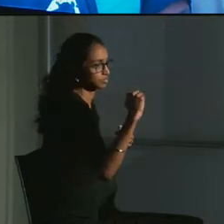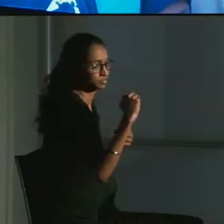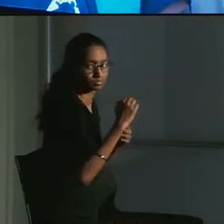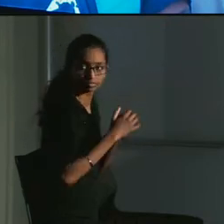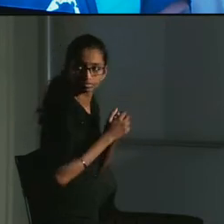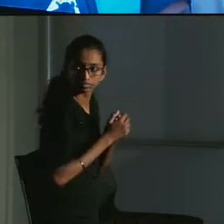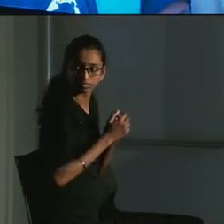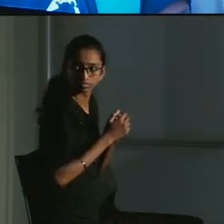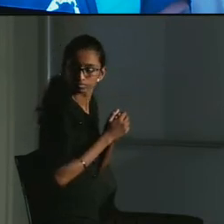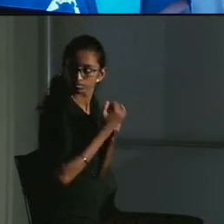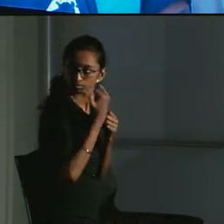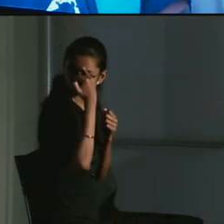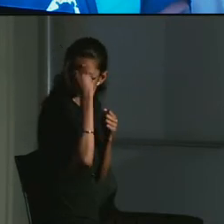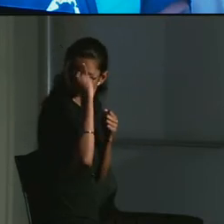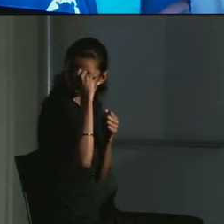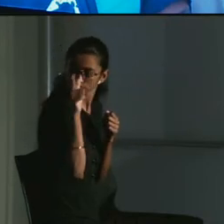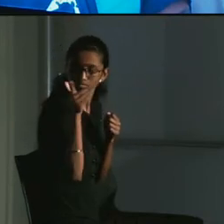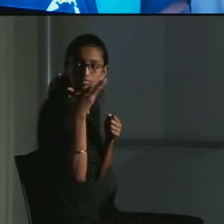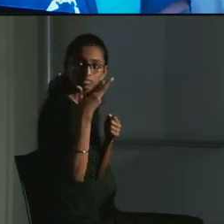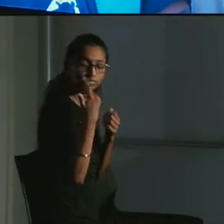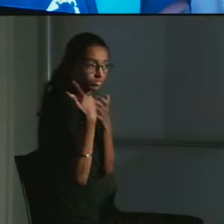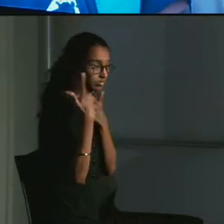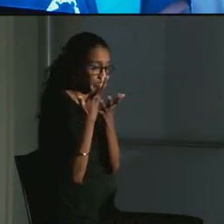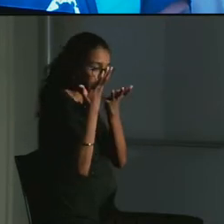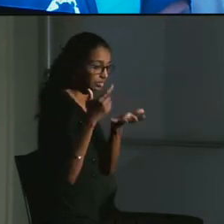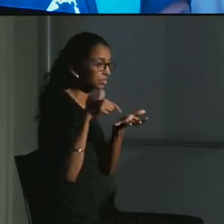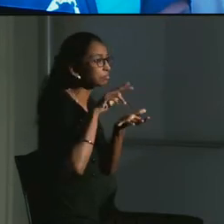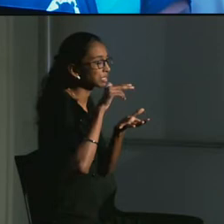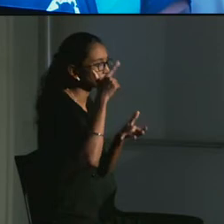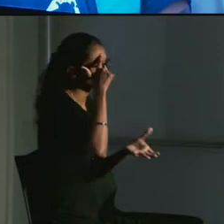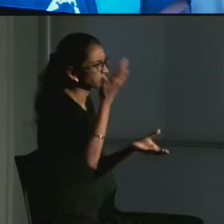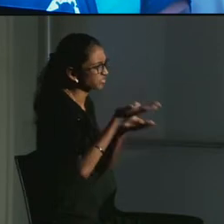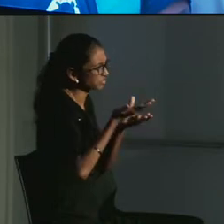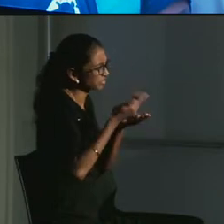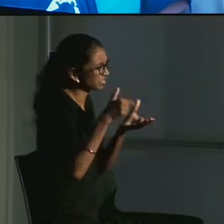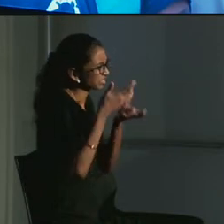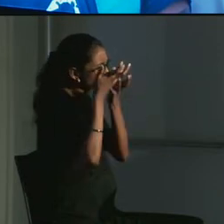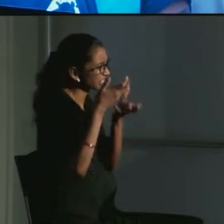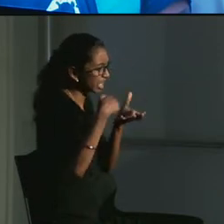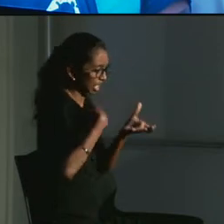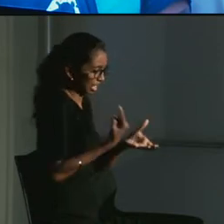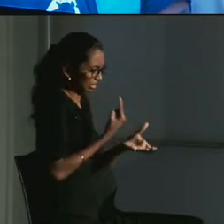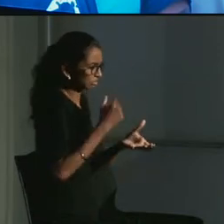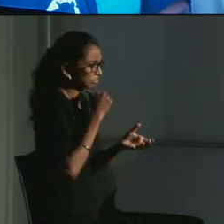And the idea again being that the burden of memory is not the survivors alone.